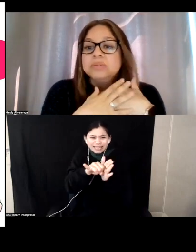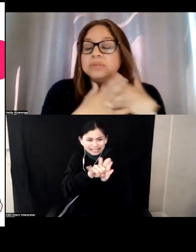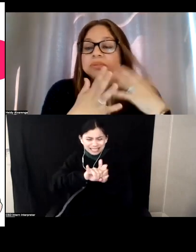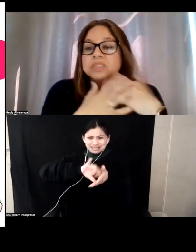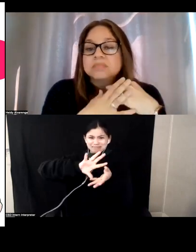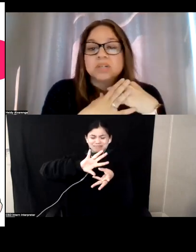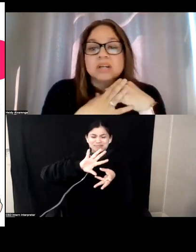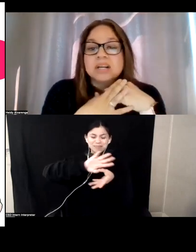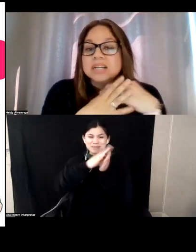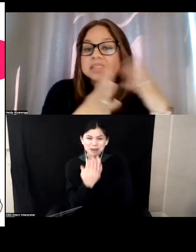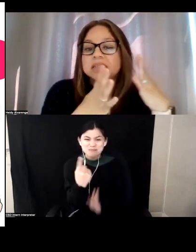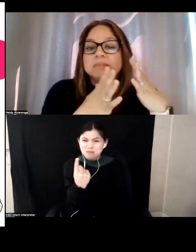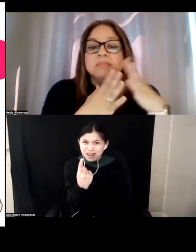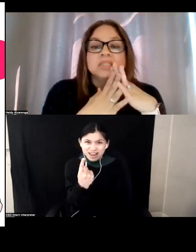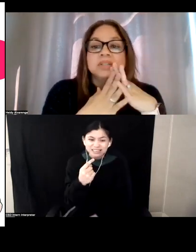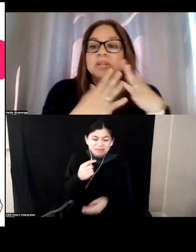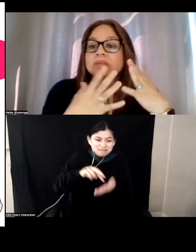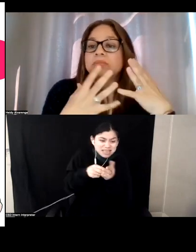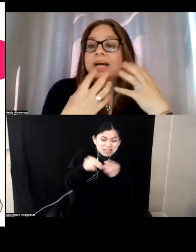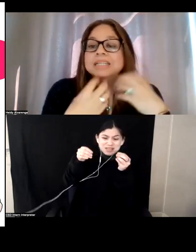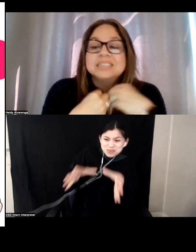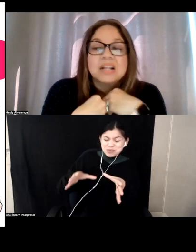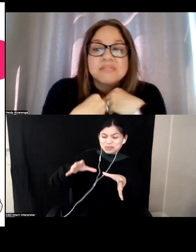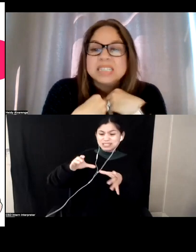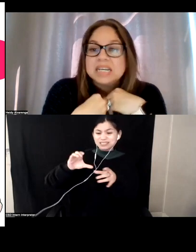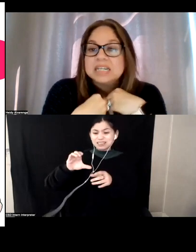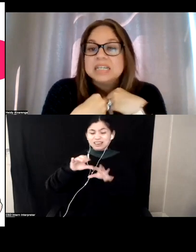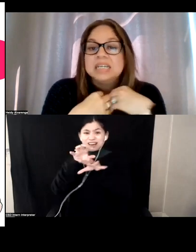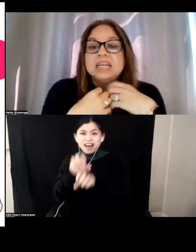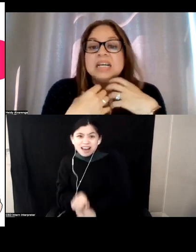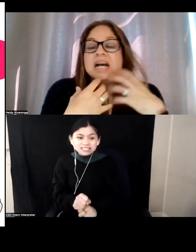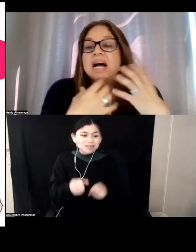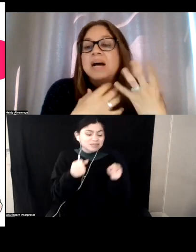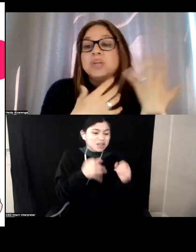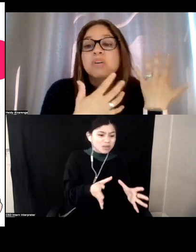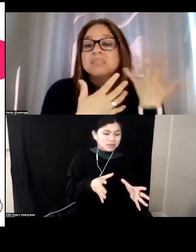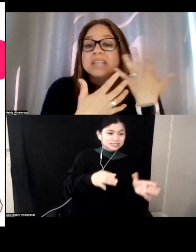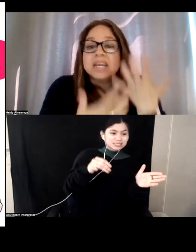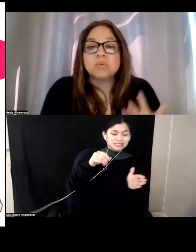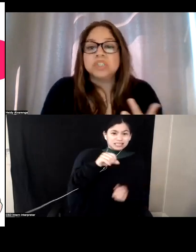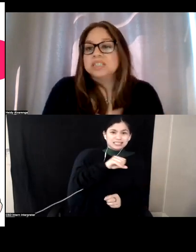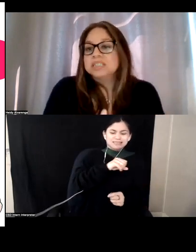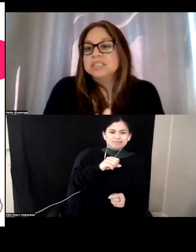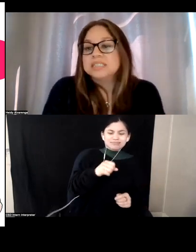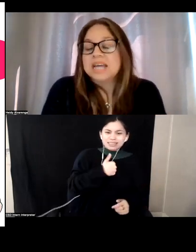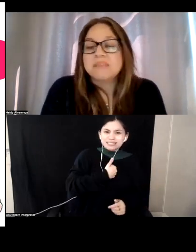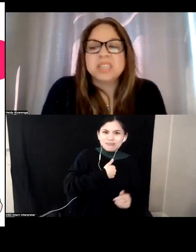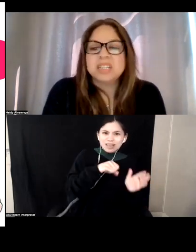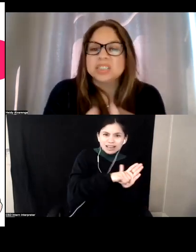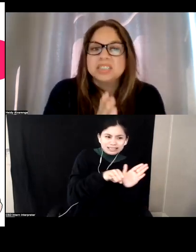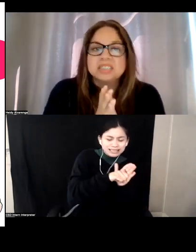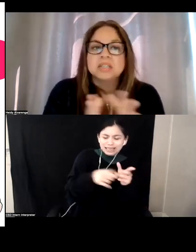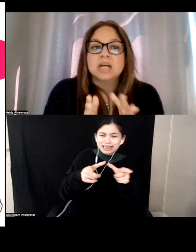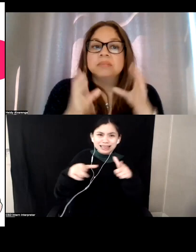You lose your customs, your self-identity, your languages,